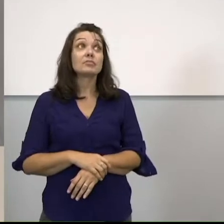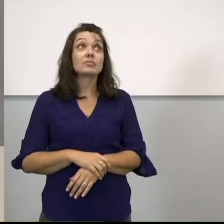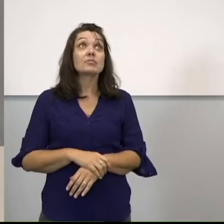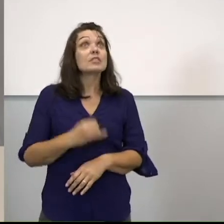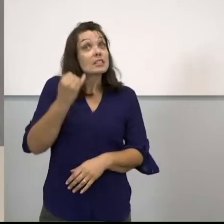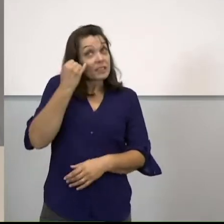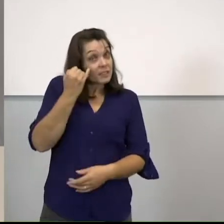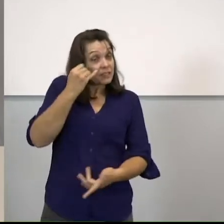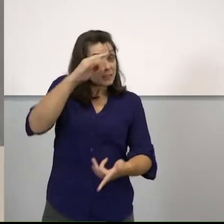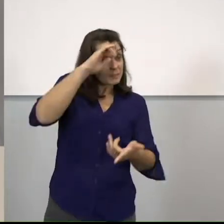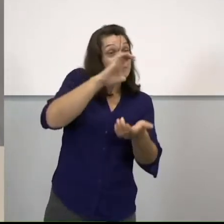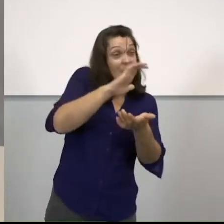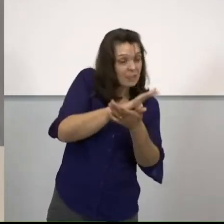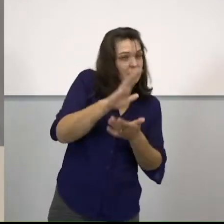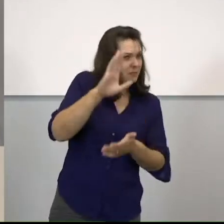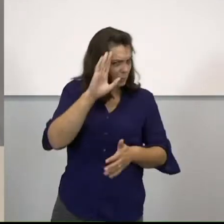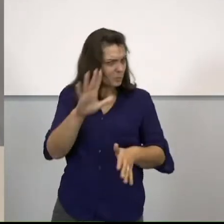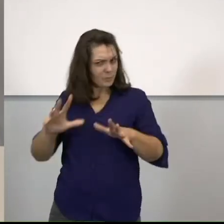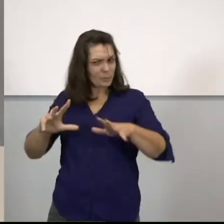Believe and receive,